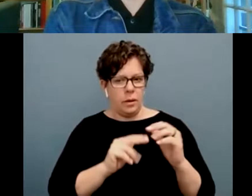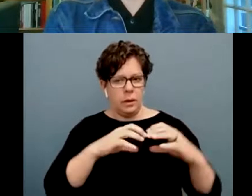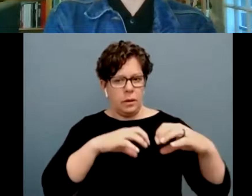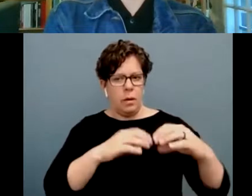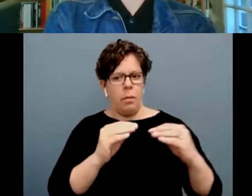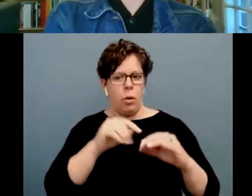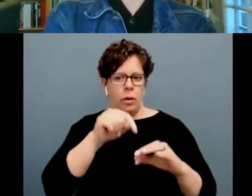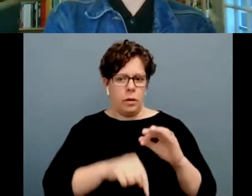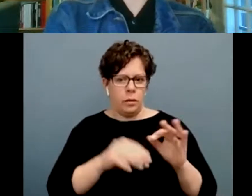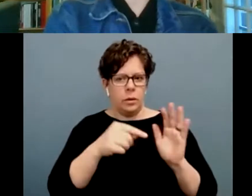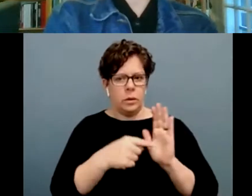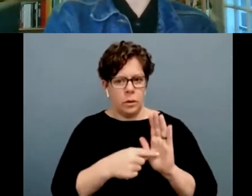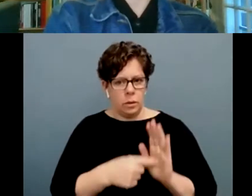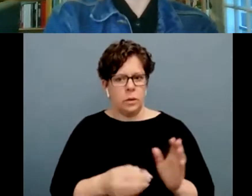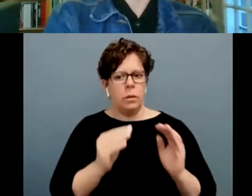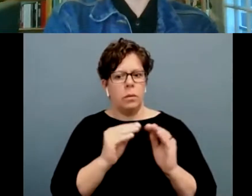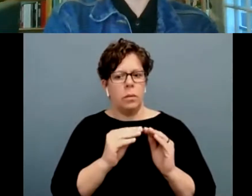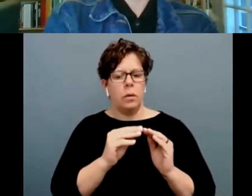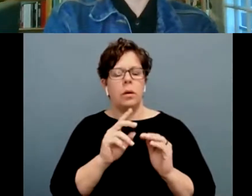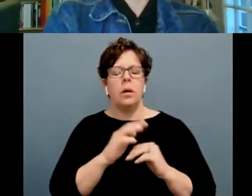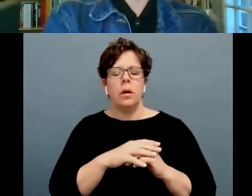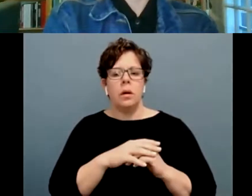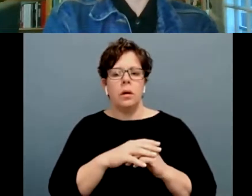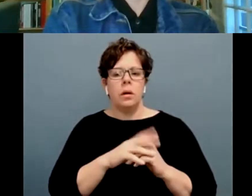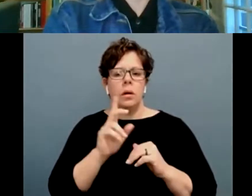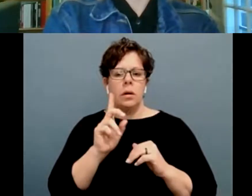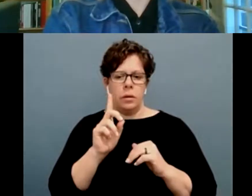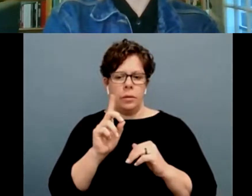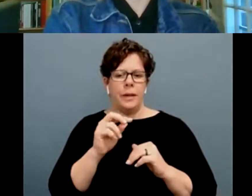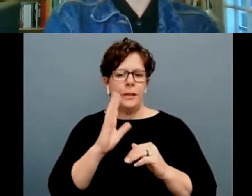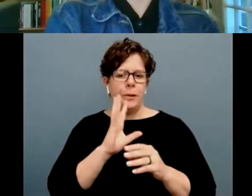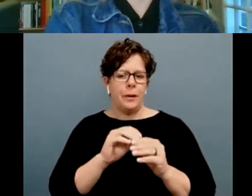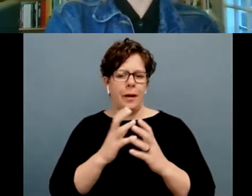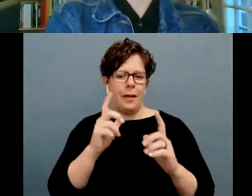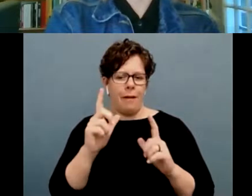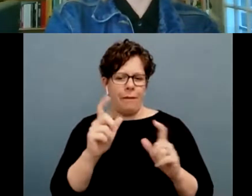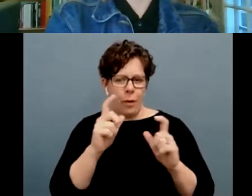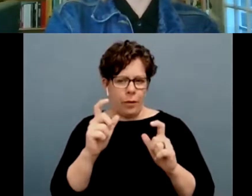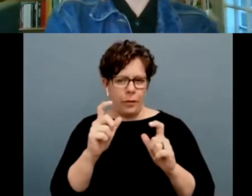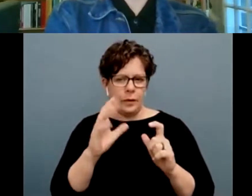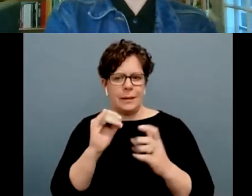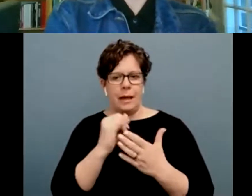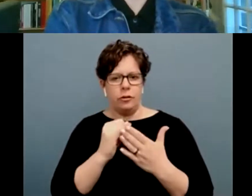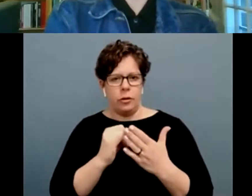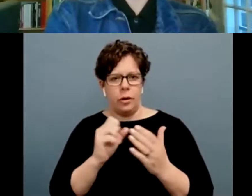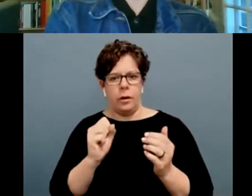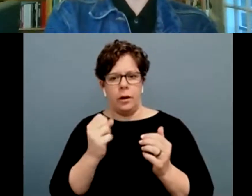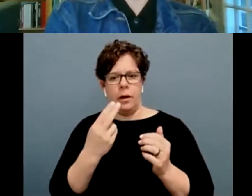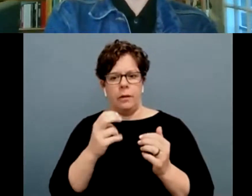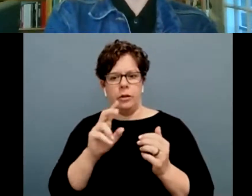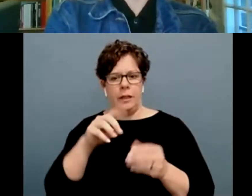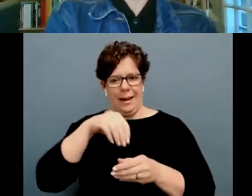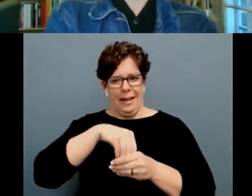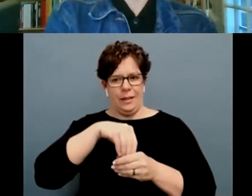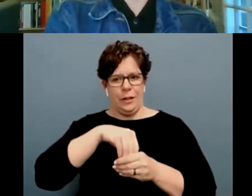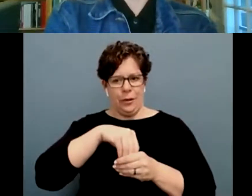depth into both of those spaces. And we do include a lot of pictures, photographs, and drawings of the shed interior.